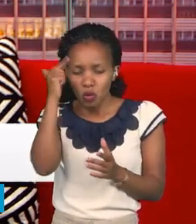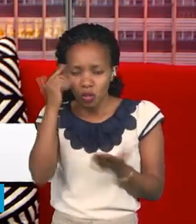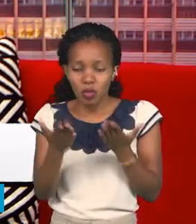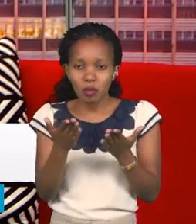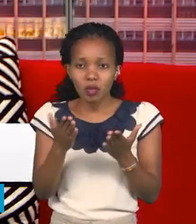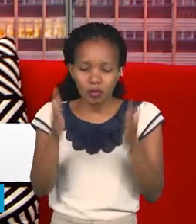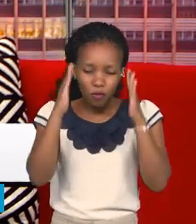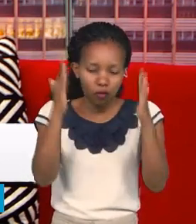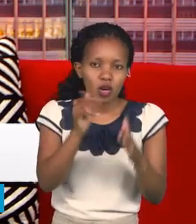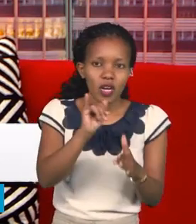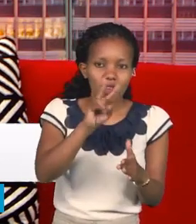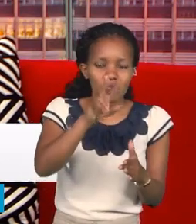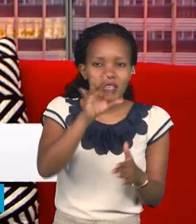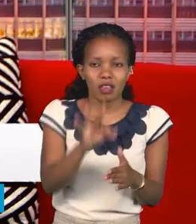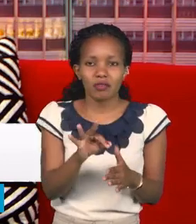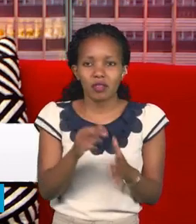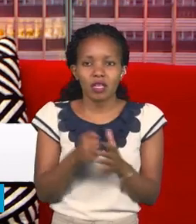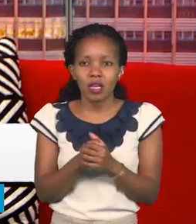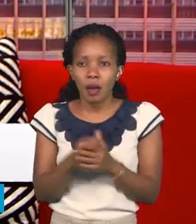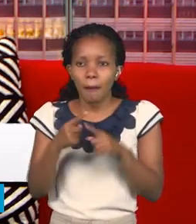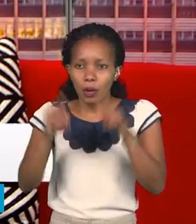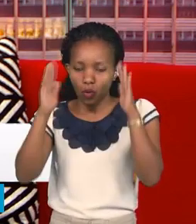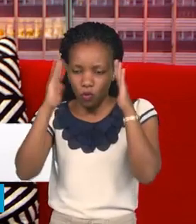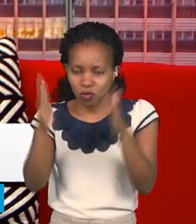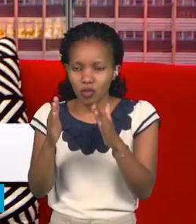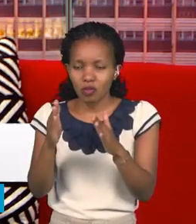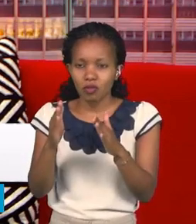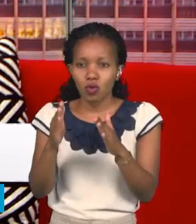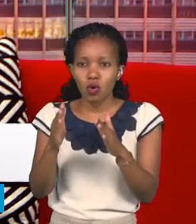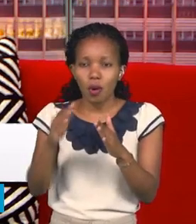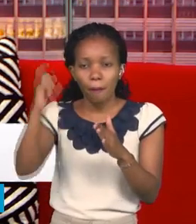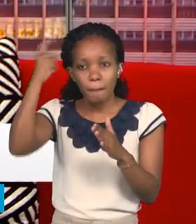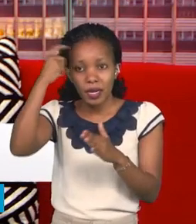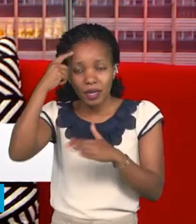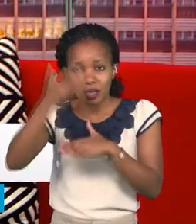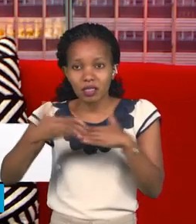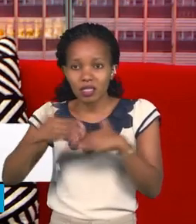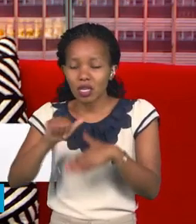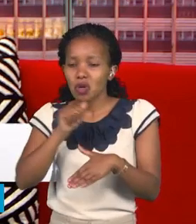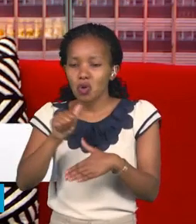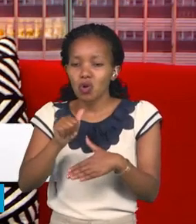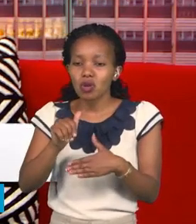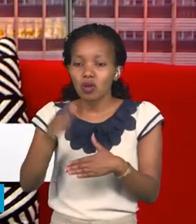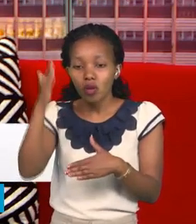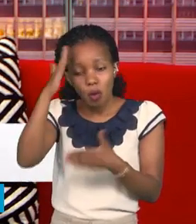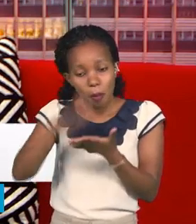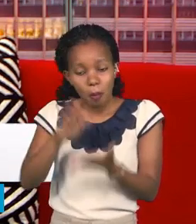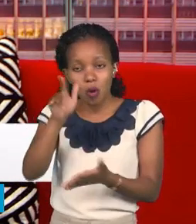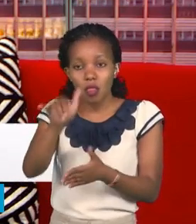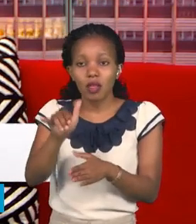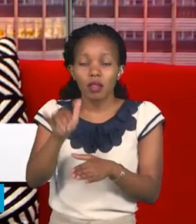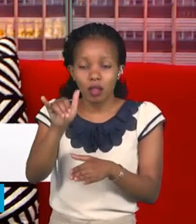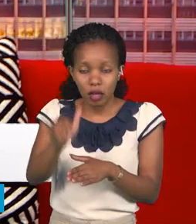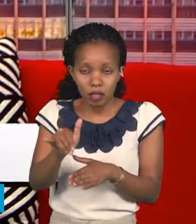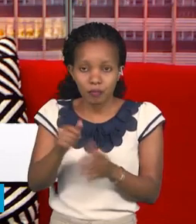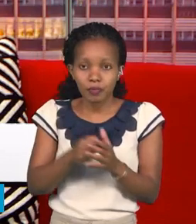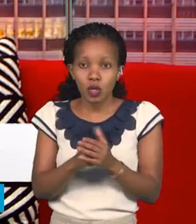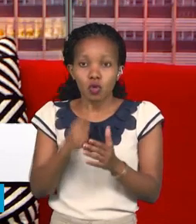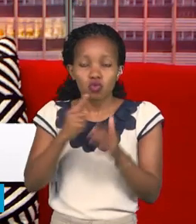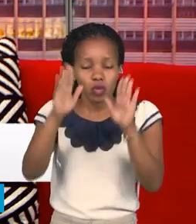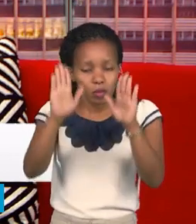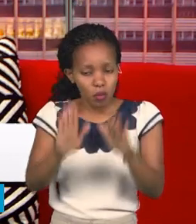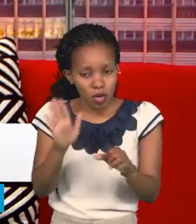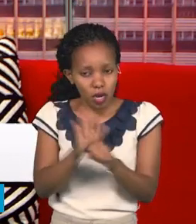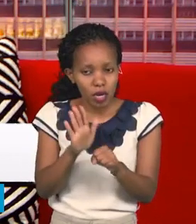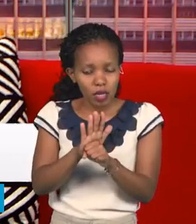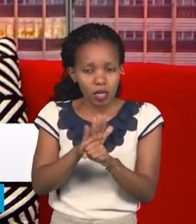are dedicated only for joint replacements, which are dedicated only for neurosurgery. They don't do anything beyond than that. So it is very, very important. And